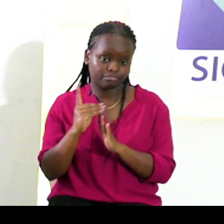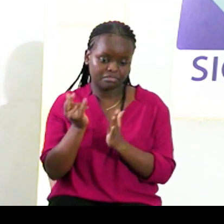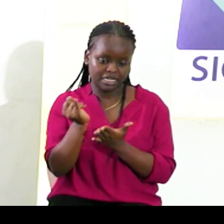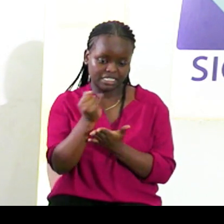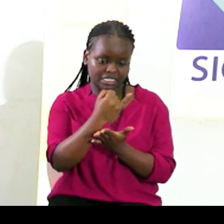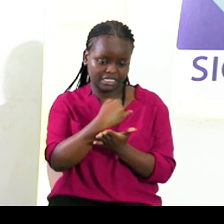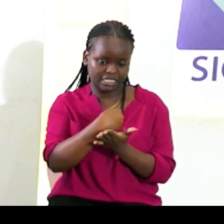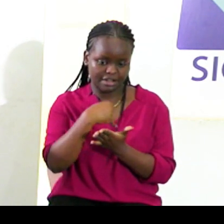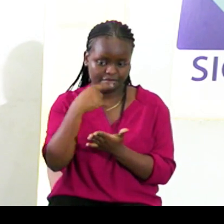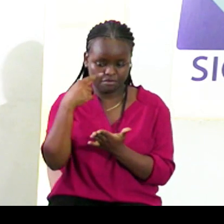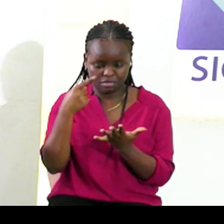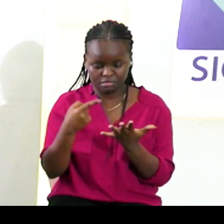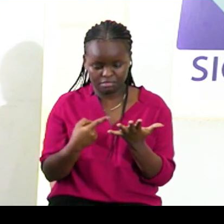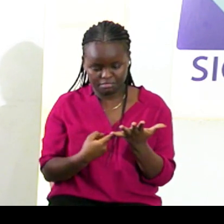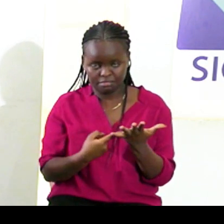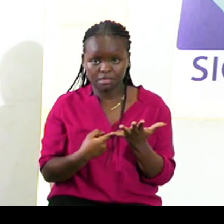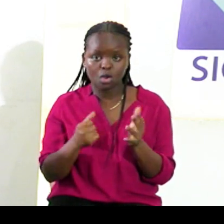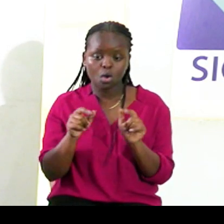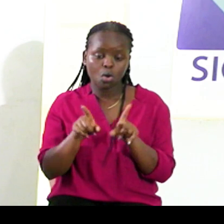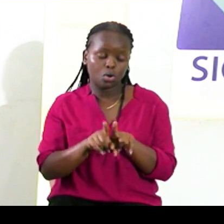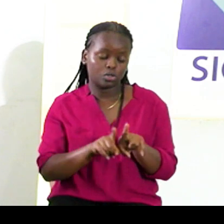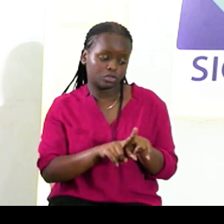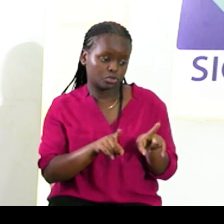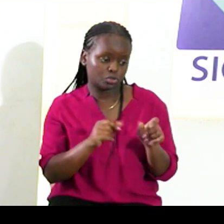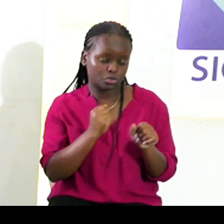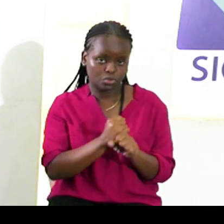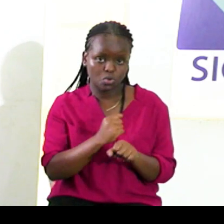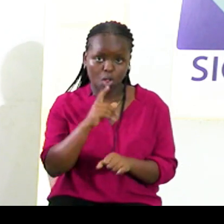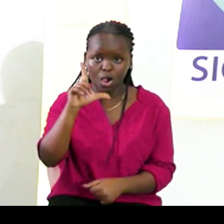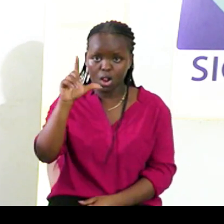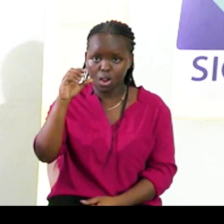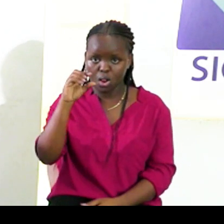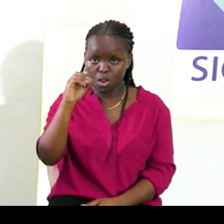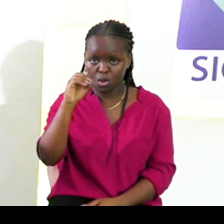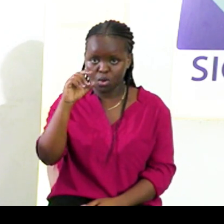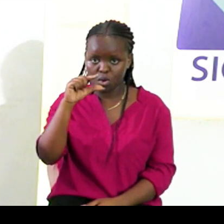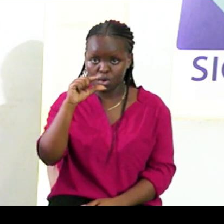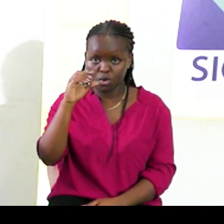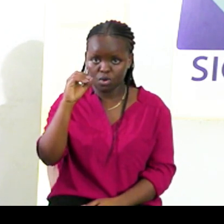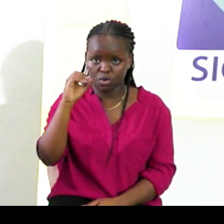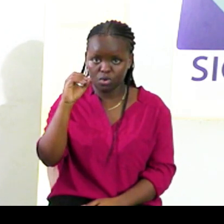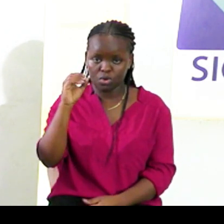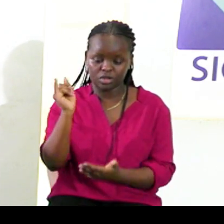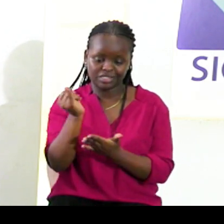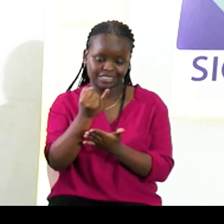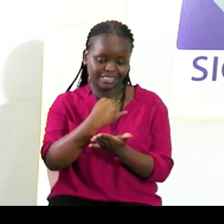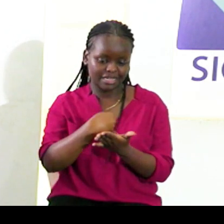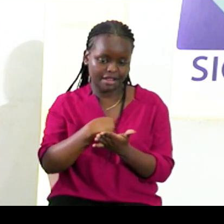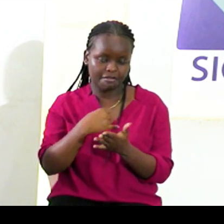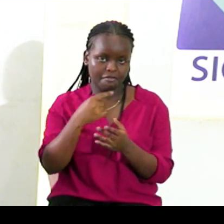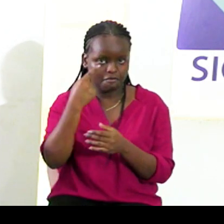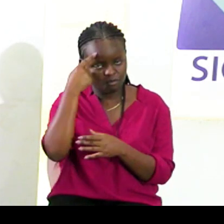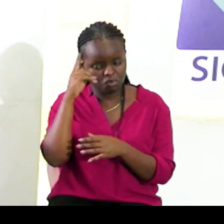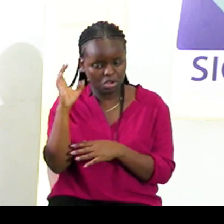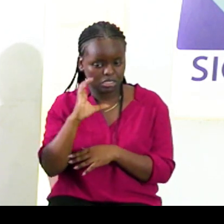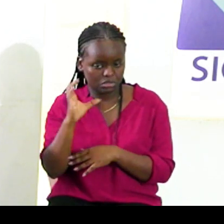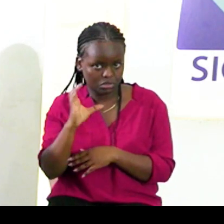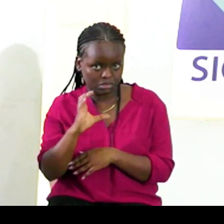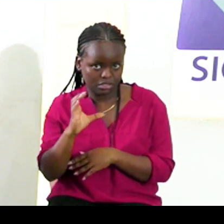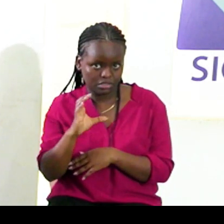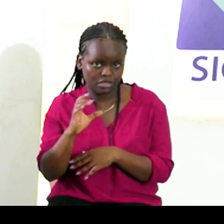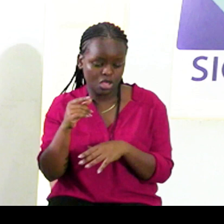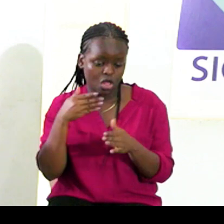design for them. I also do logo design for anyone who wants through